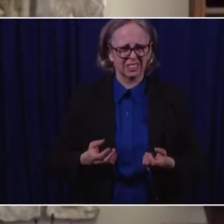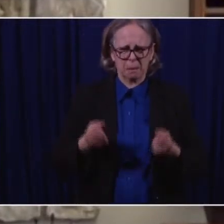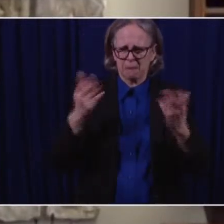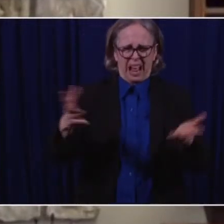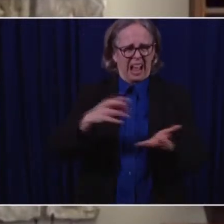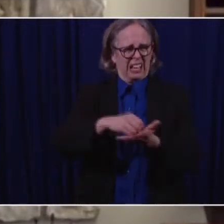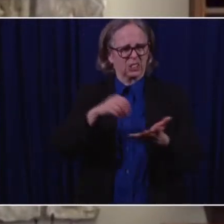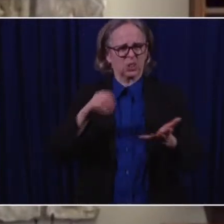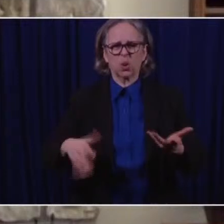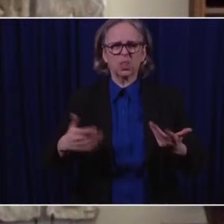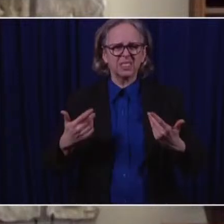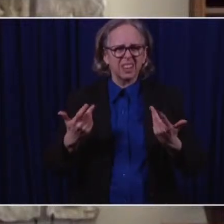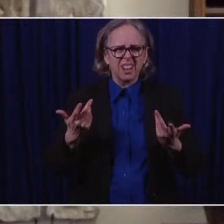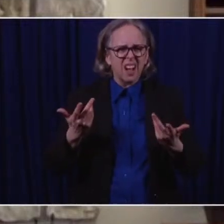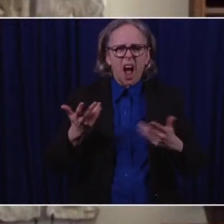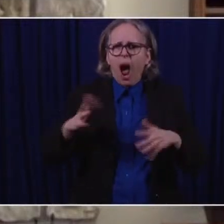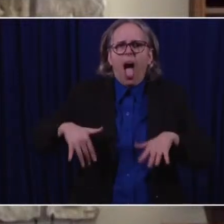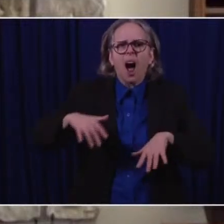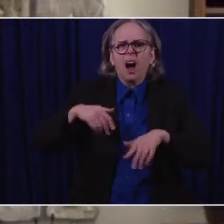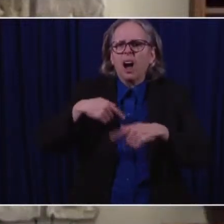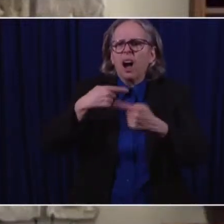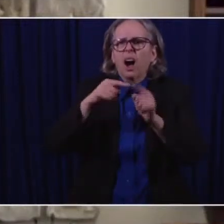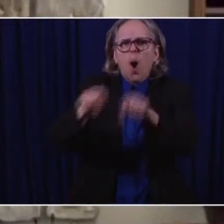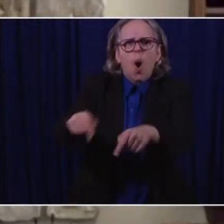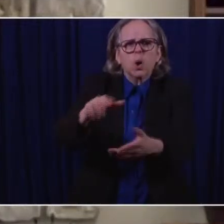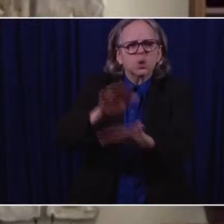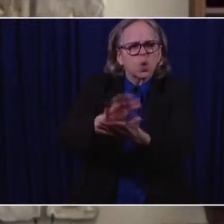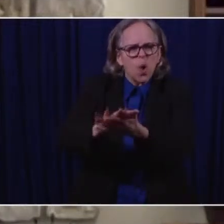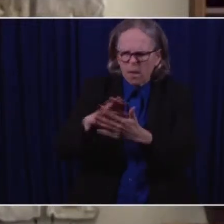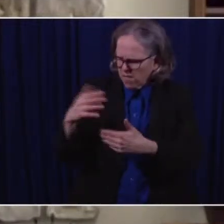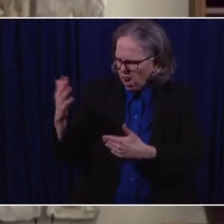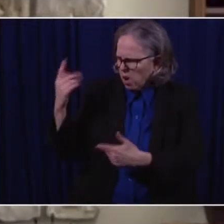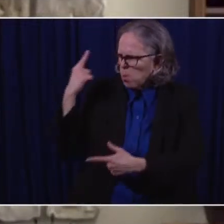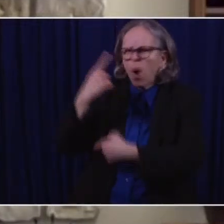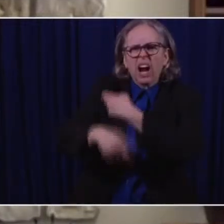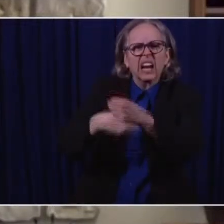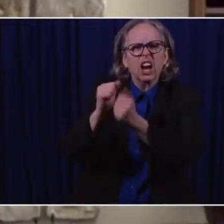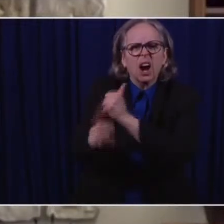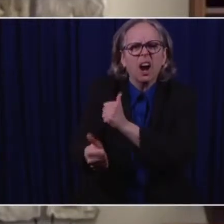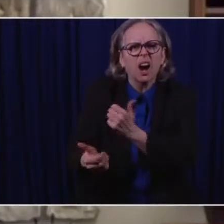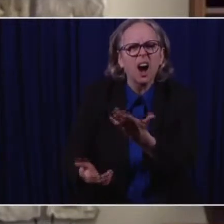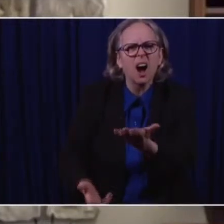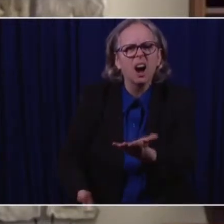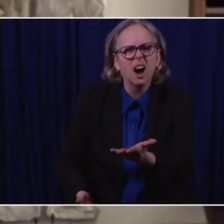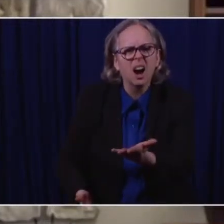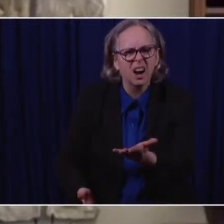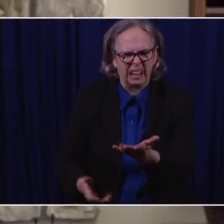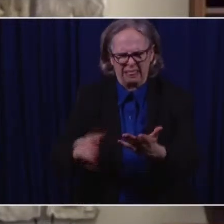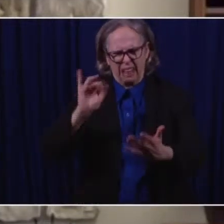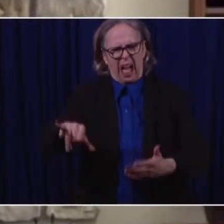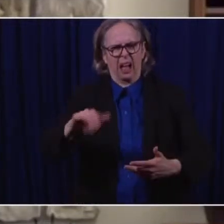really not been in school at all. They've been remote, and that has been inconsistent for some of